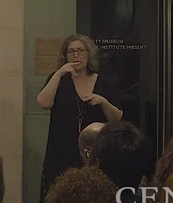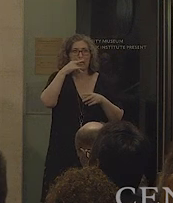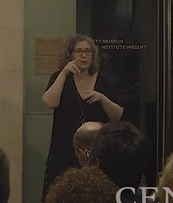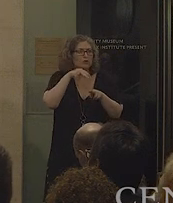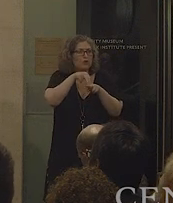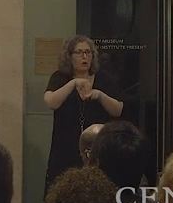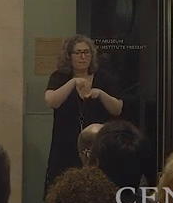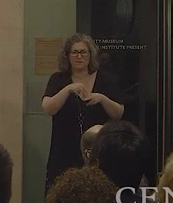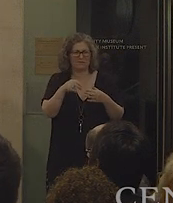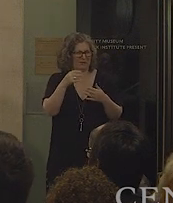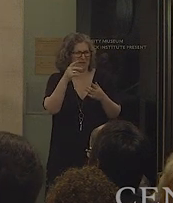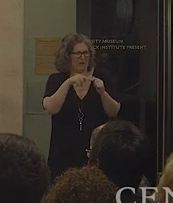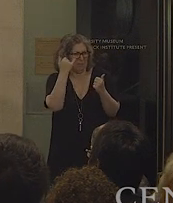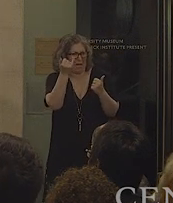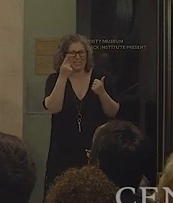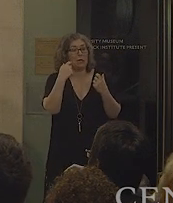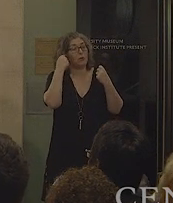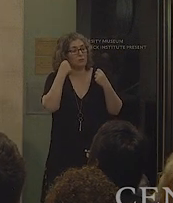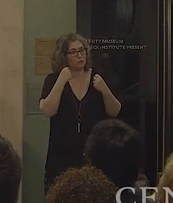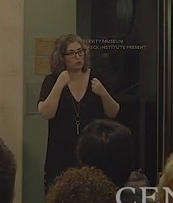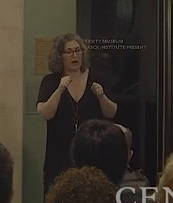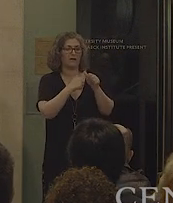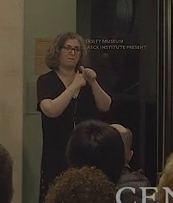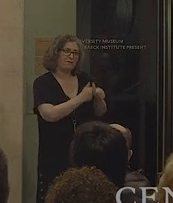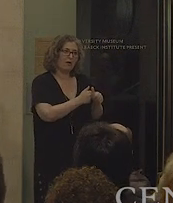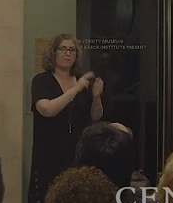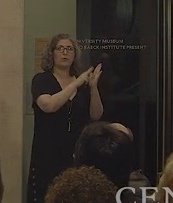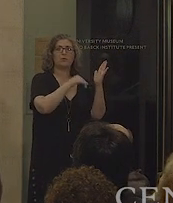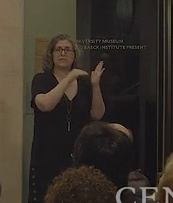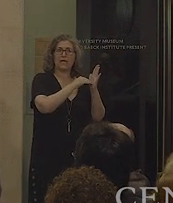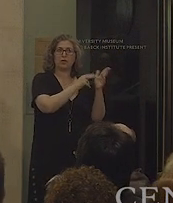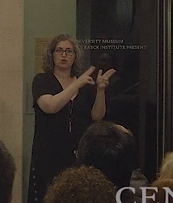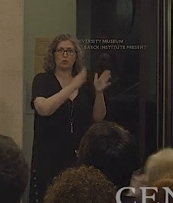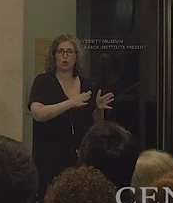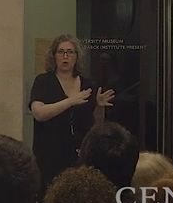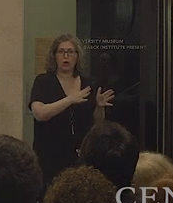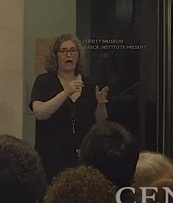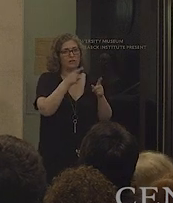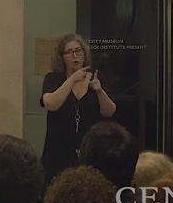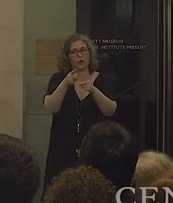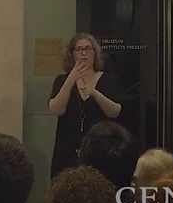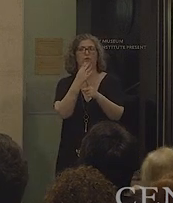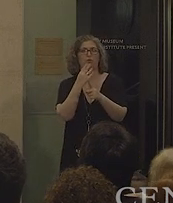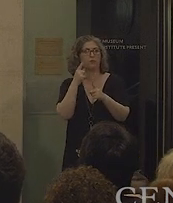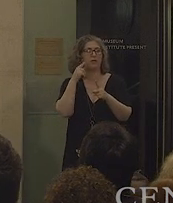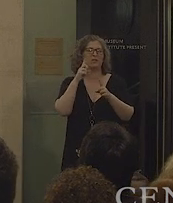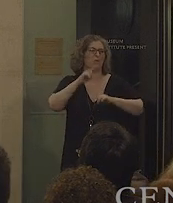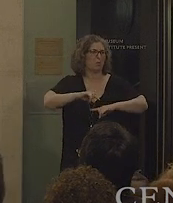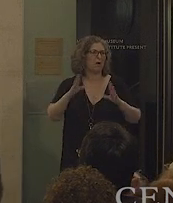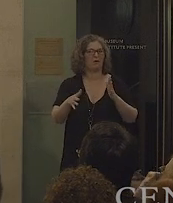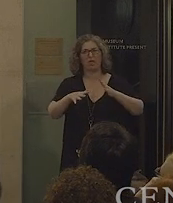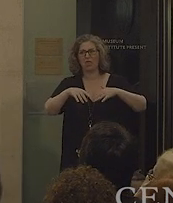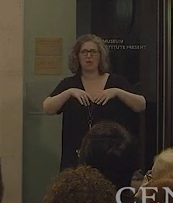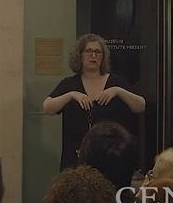that this kid would try to follow in the footsteps of the New Zealand shooter and target Jews because they are the scum of the earth and the cause